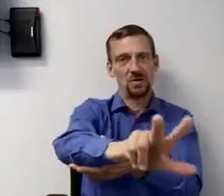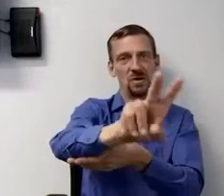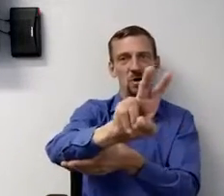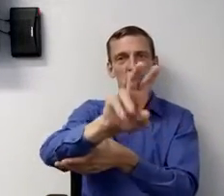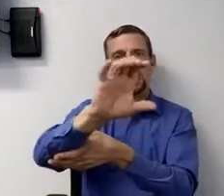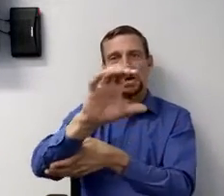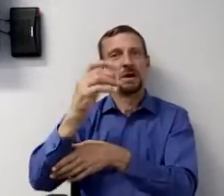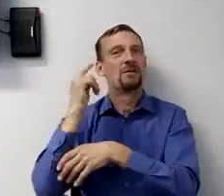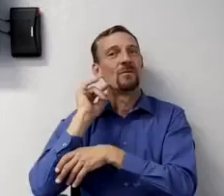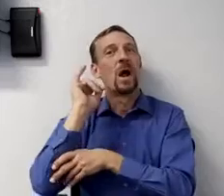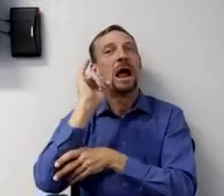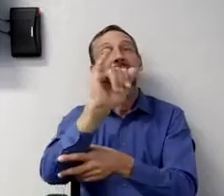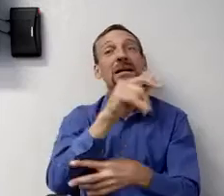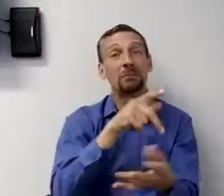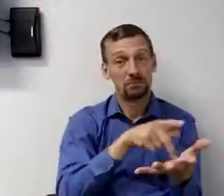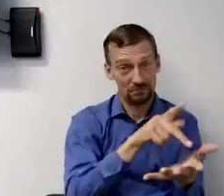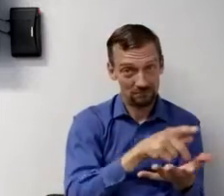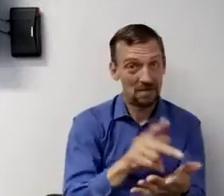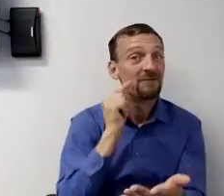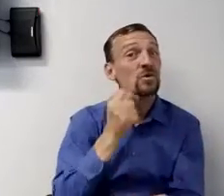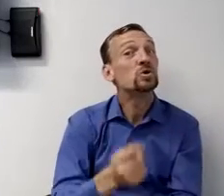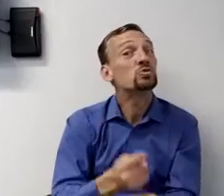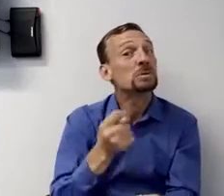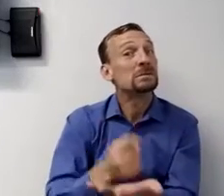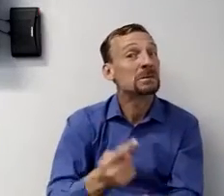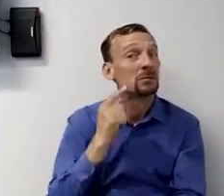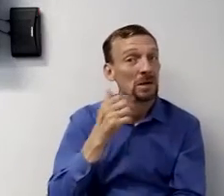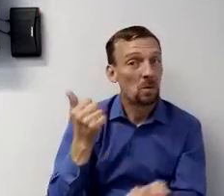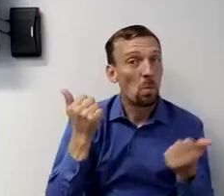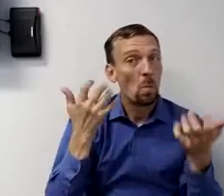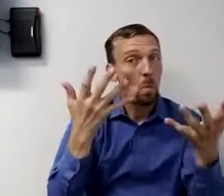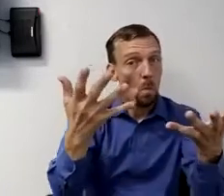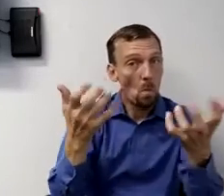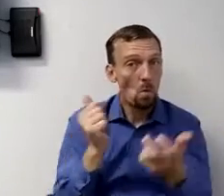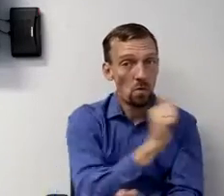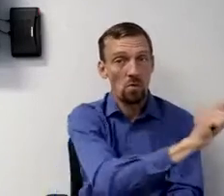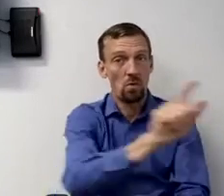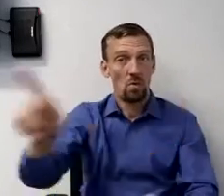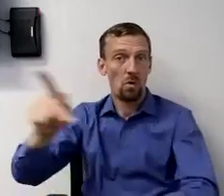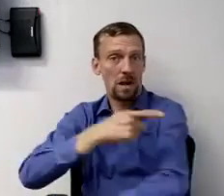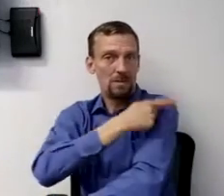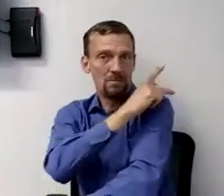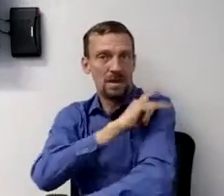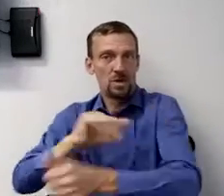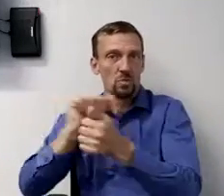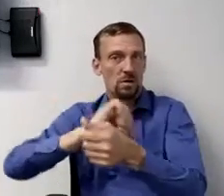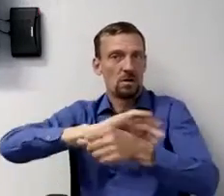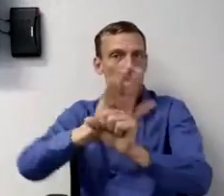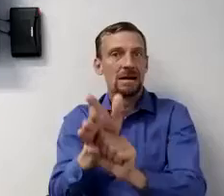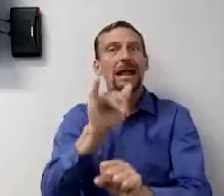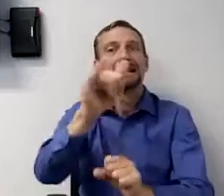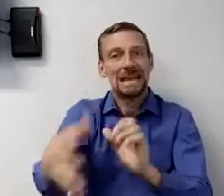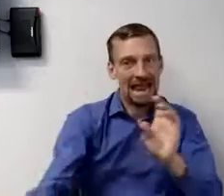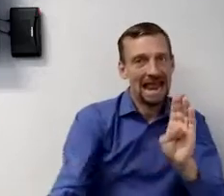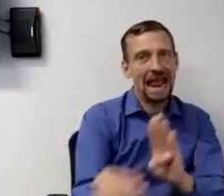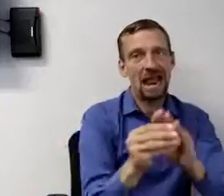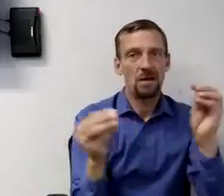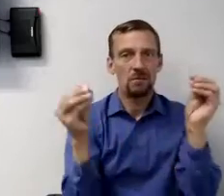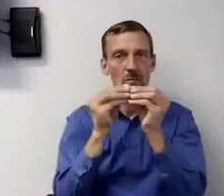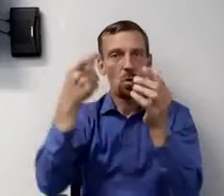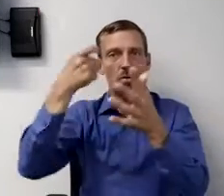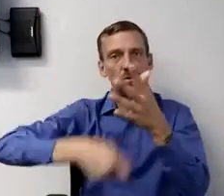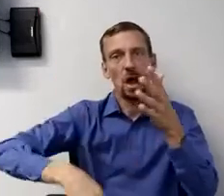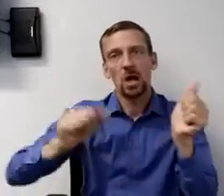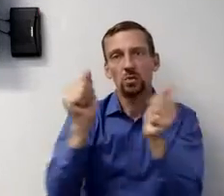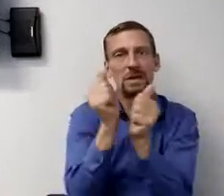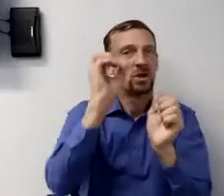for this treatment of remdesivir, which we want to give to every single COVID patient. Mm-hmm. So that's a new cost with 0 reimbursement